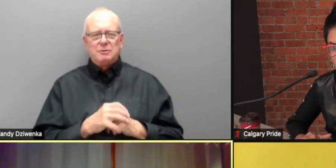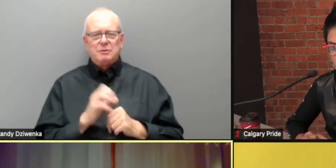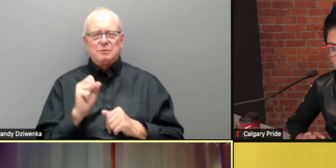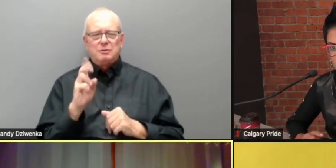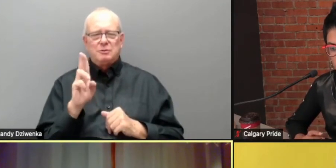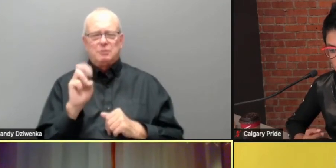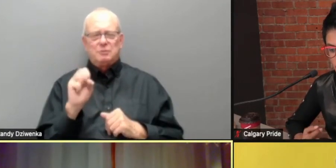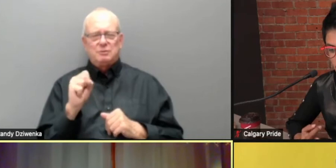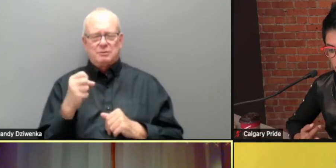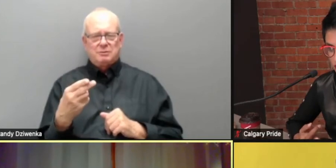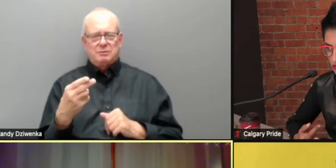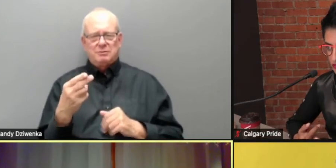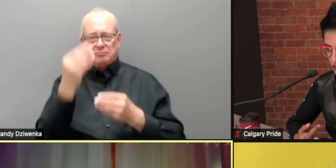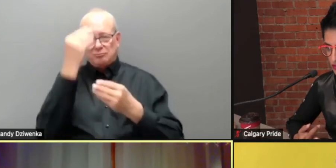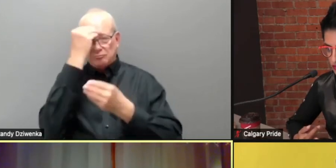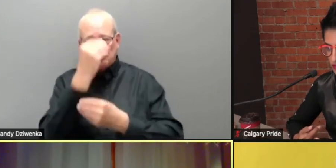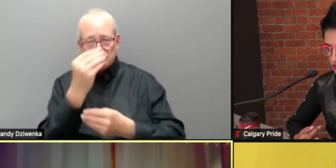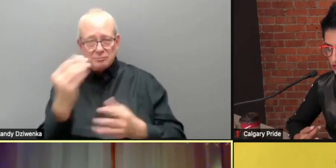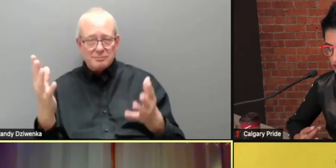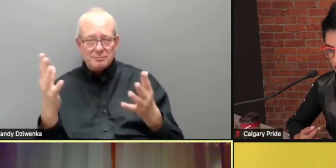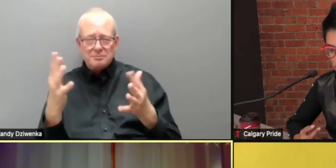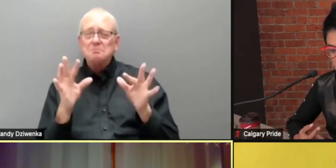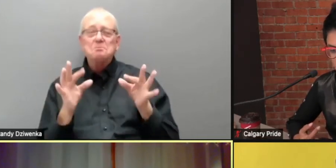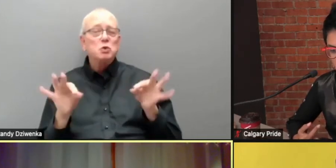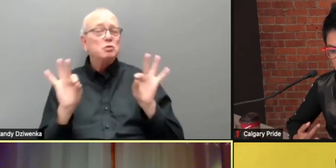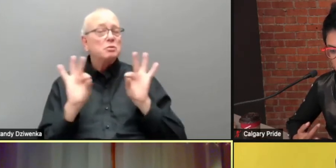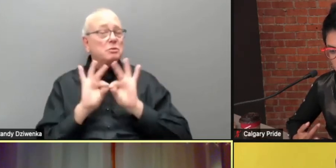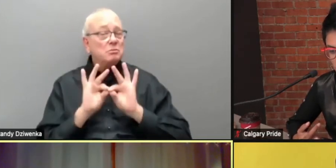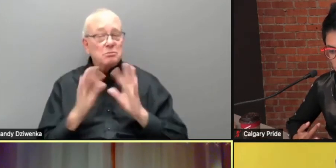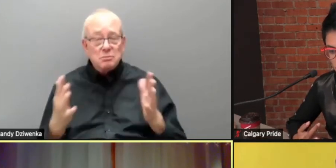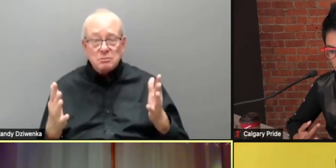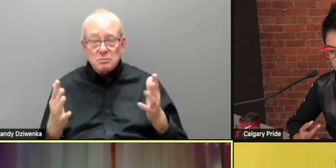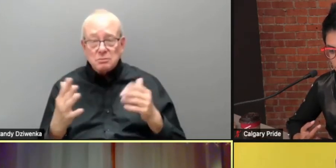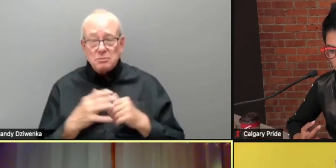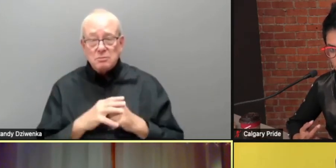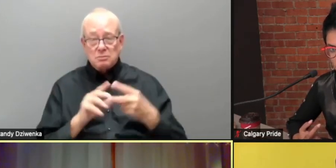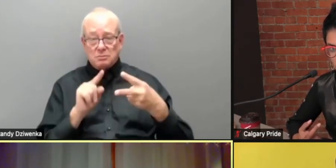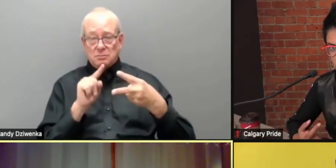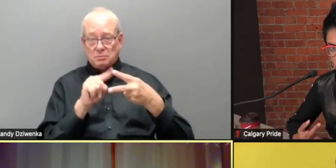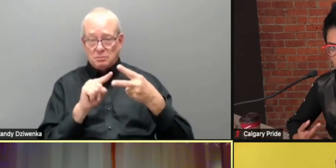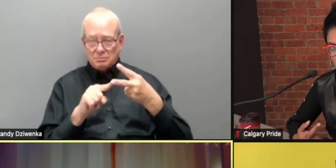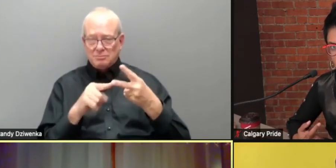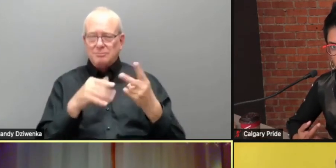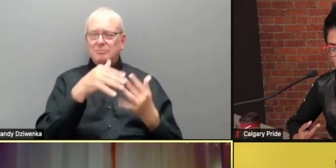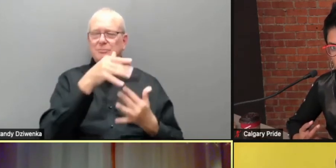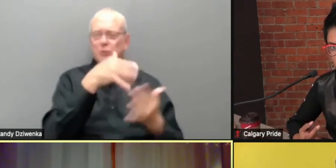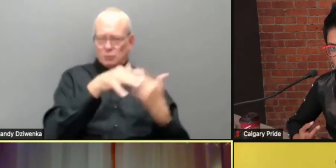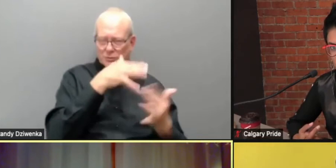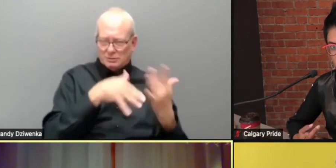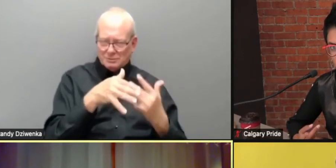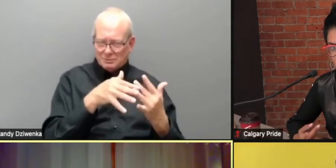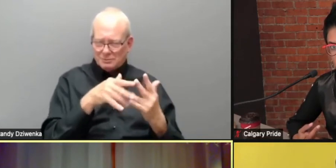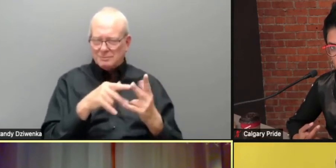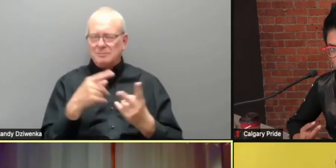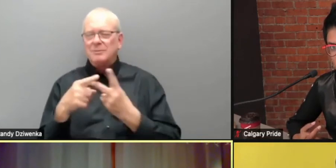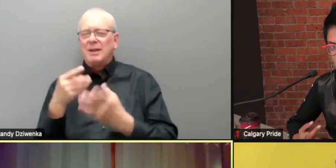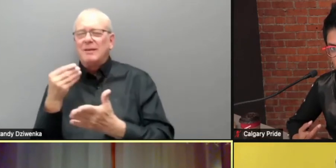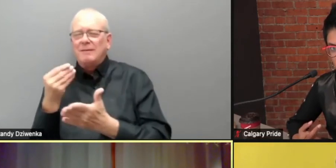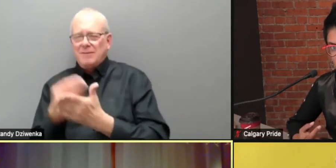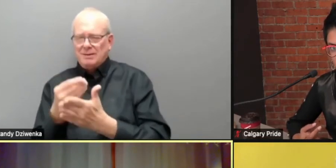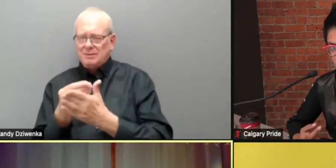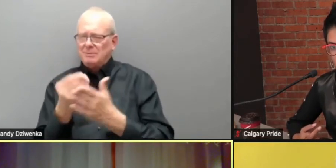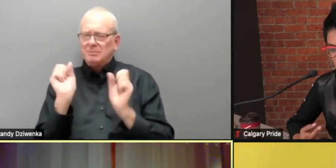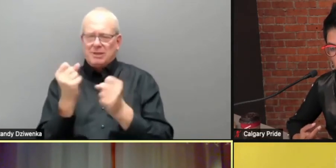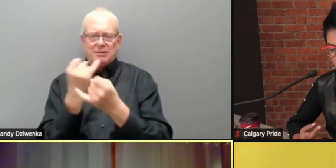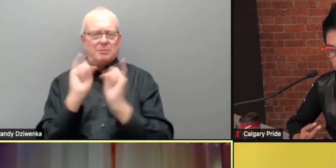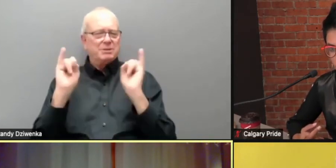just mentioned. Yeah. Be socially and financially. Very important. There's a right time to stay quiet and a right time to speak